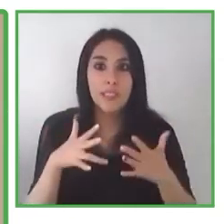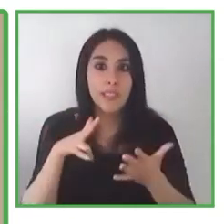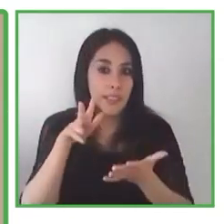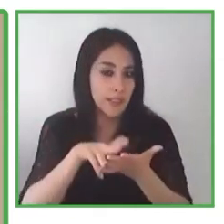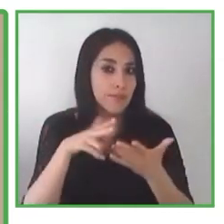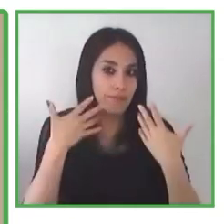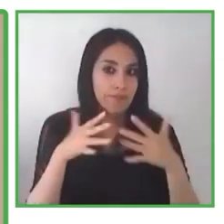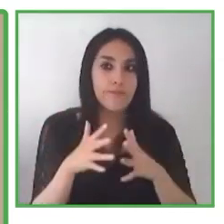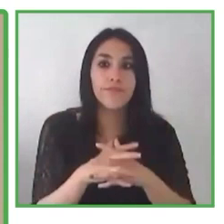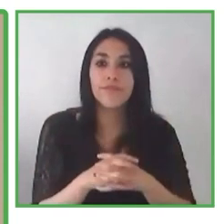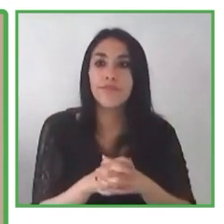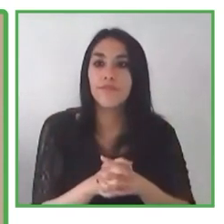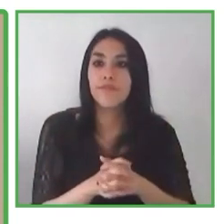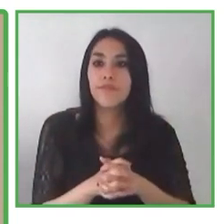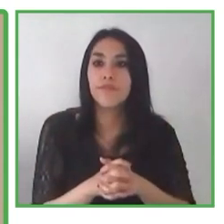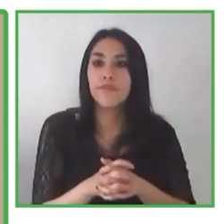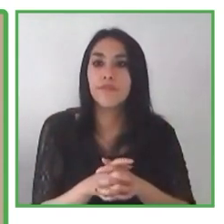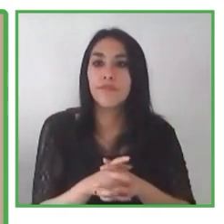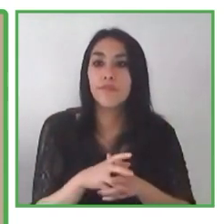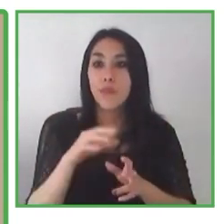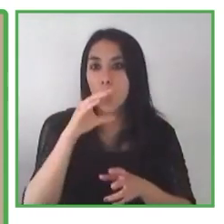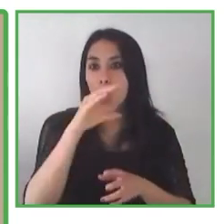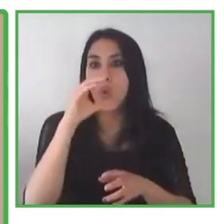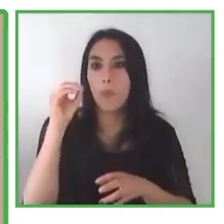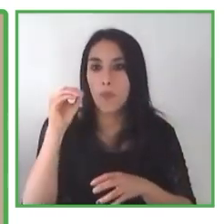and the ODS are key.